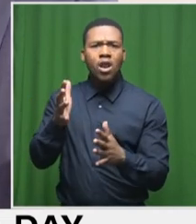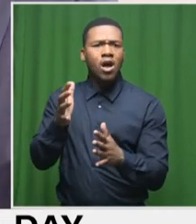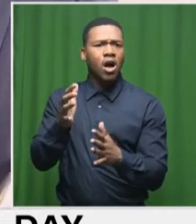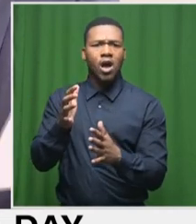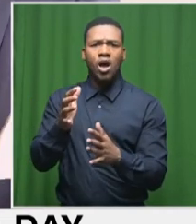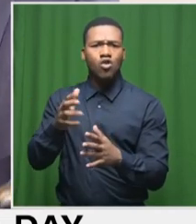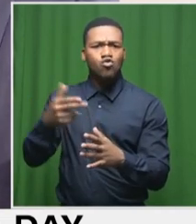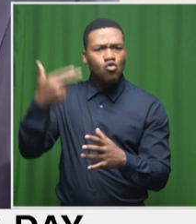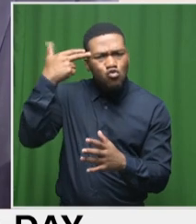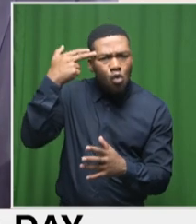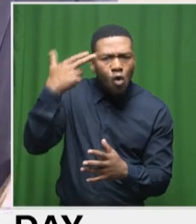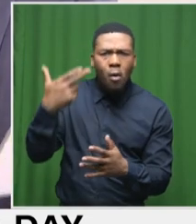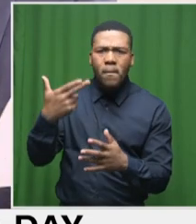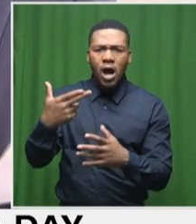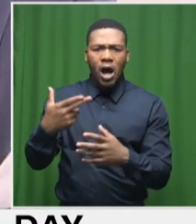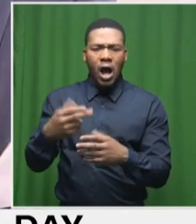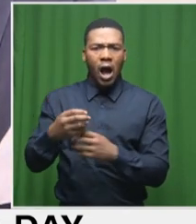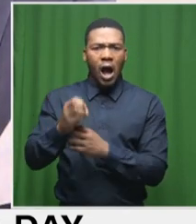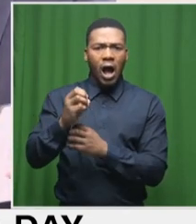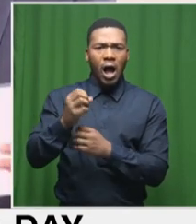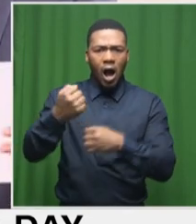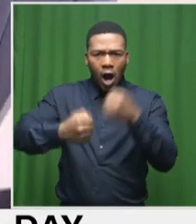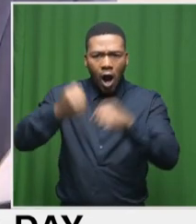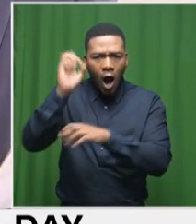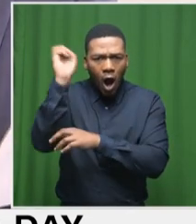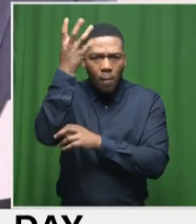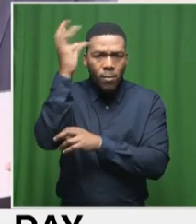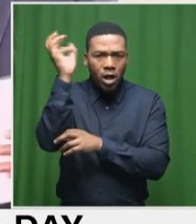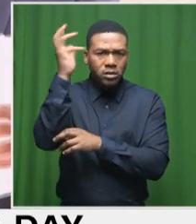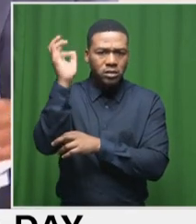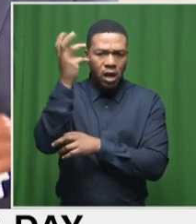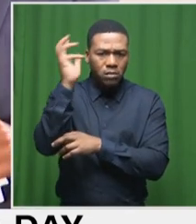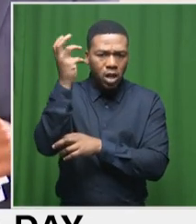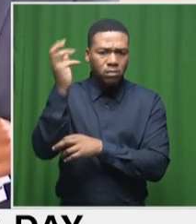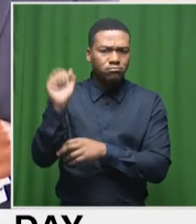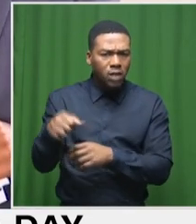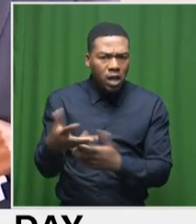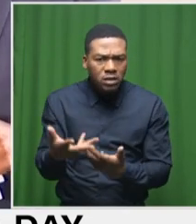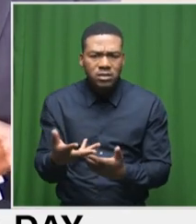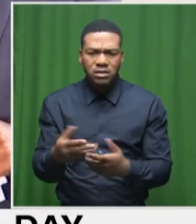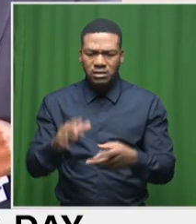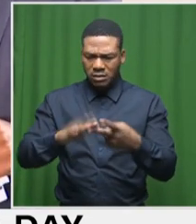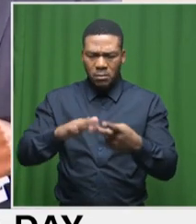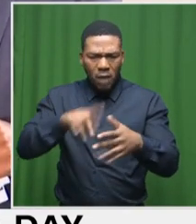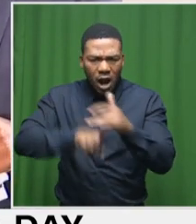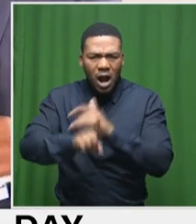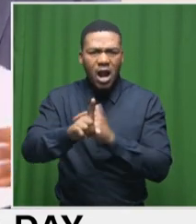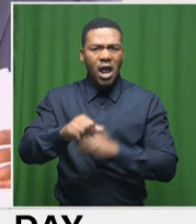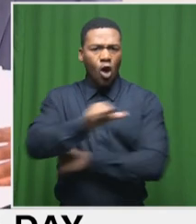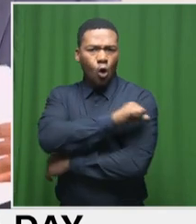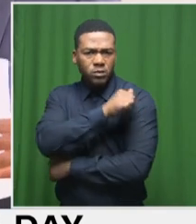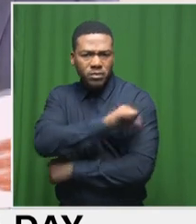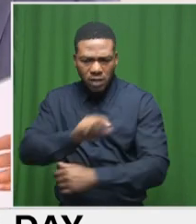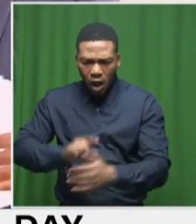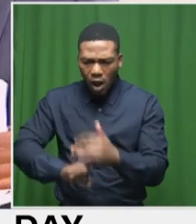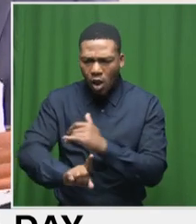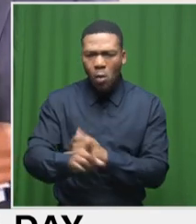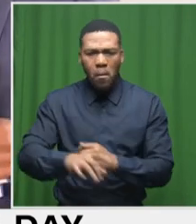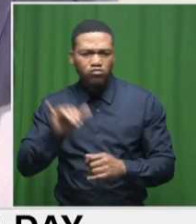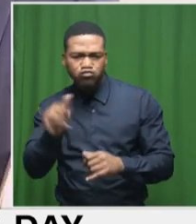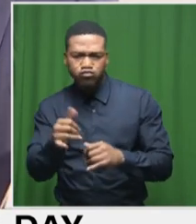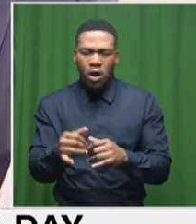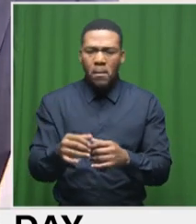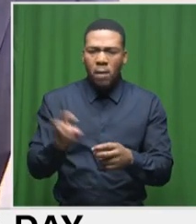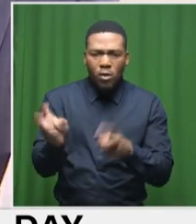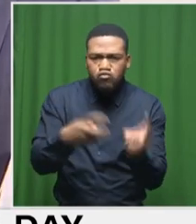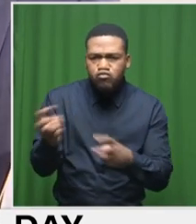clinics and hospital, robbing patients and taking their belongings and taking their cell phones. That has been coming a problem now, especially now we have seen a number of